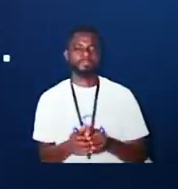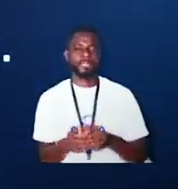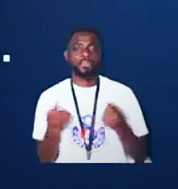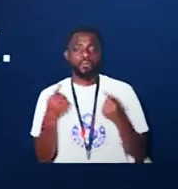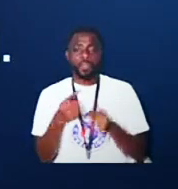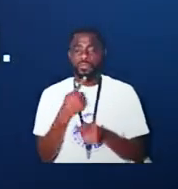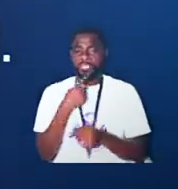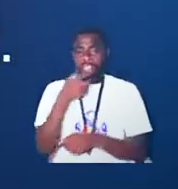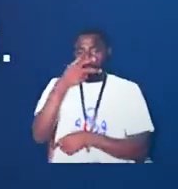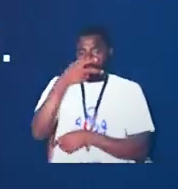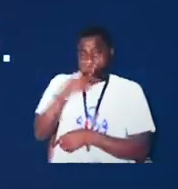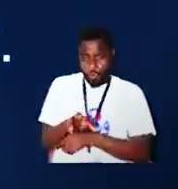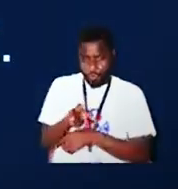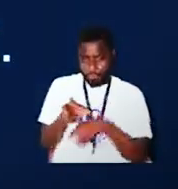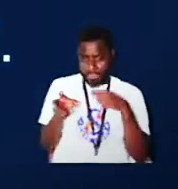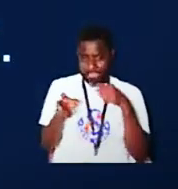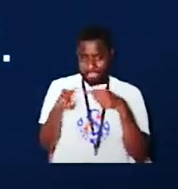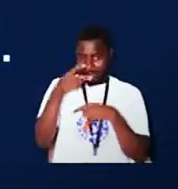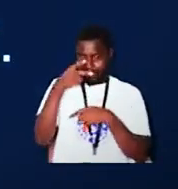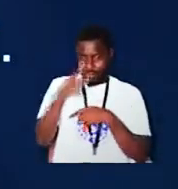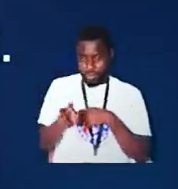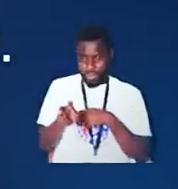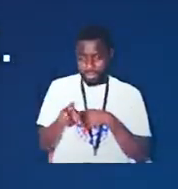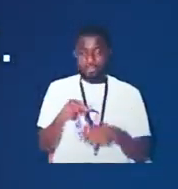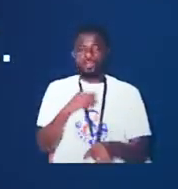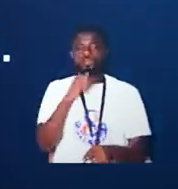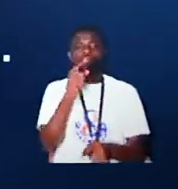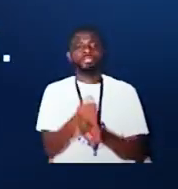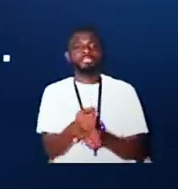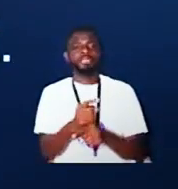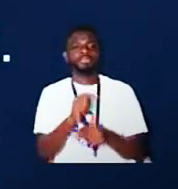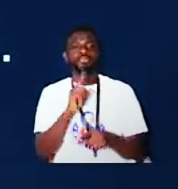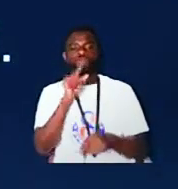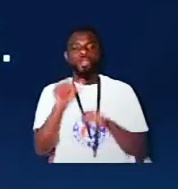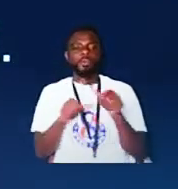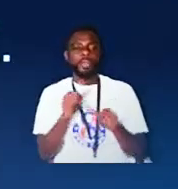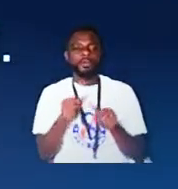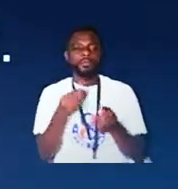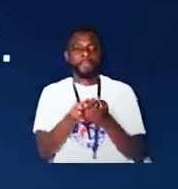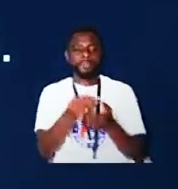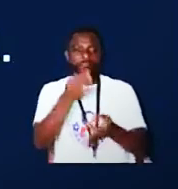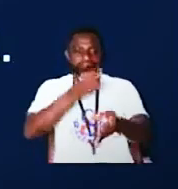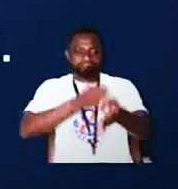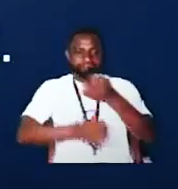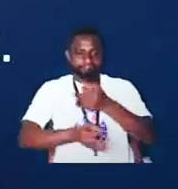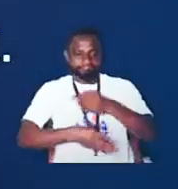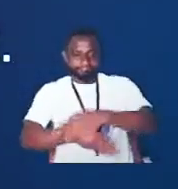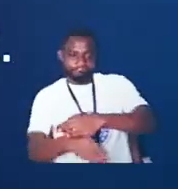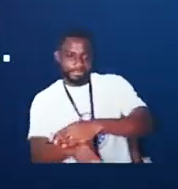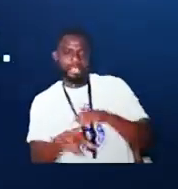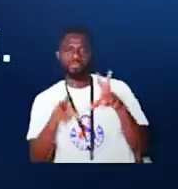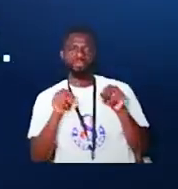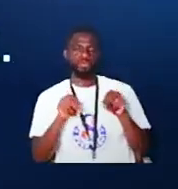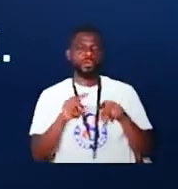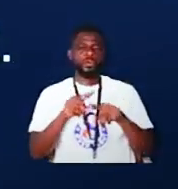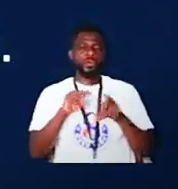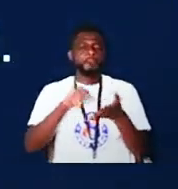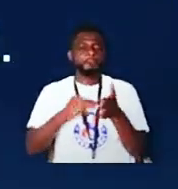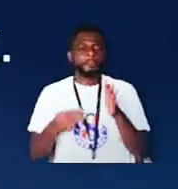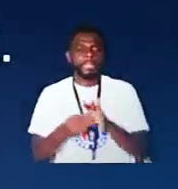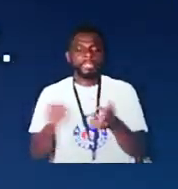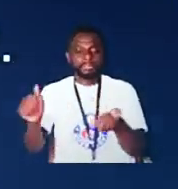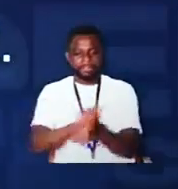say corruption, we are not just talking about money changing hands. It is spoiling God's